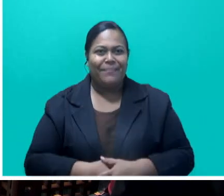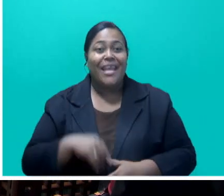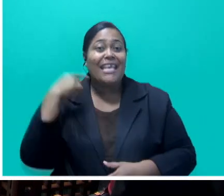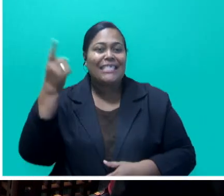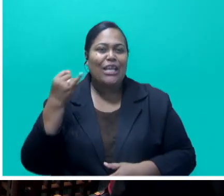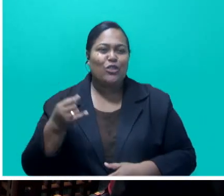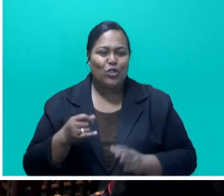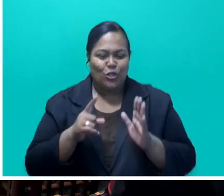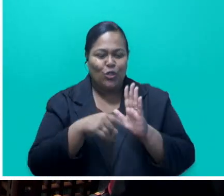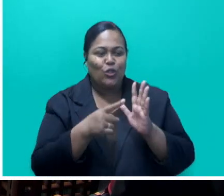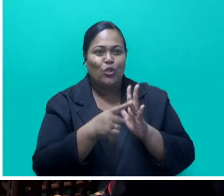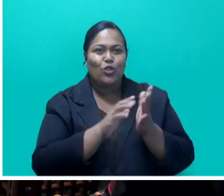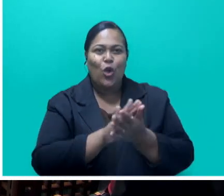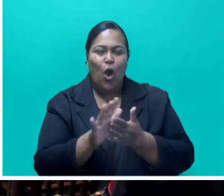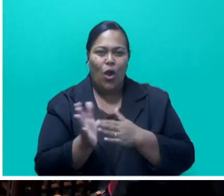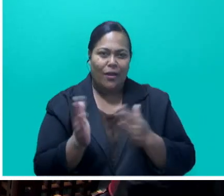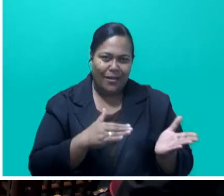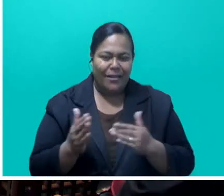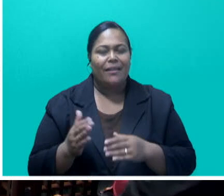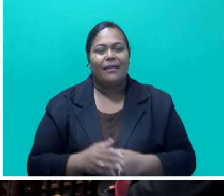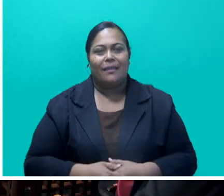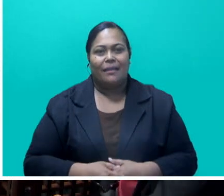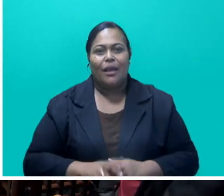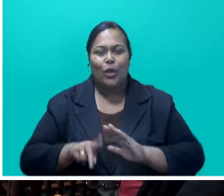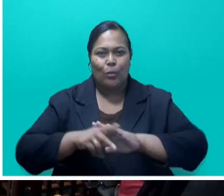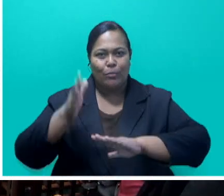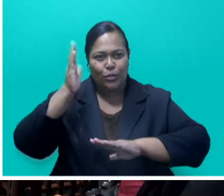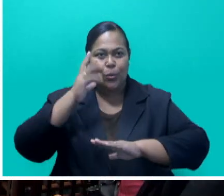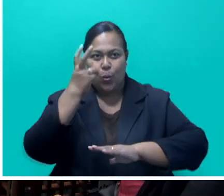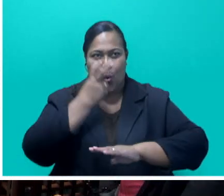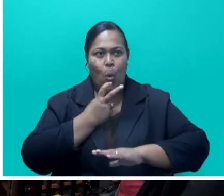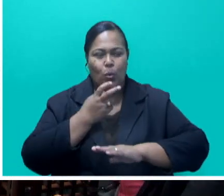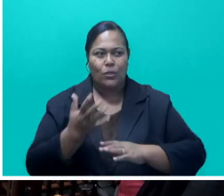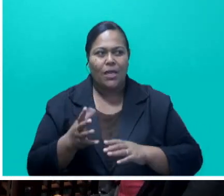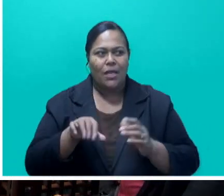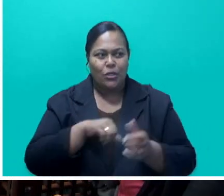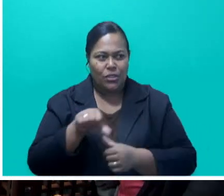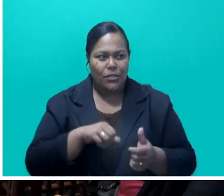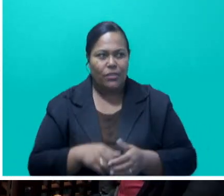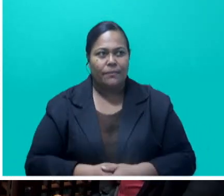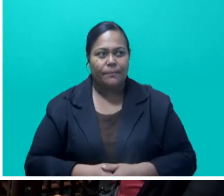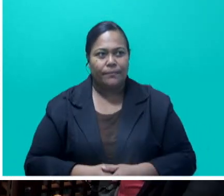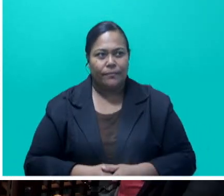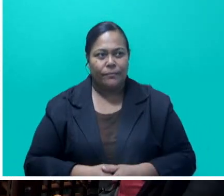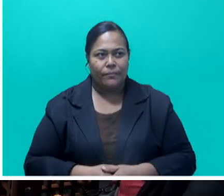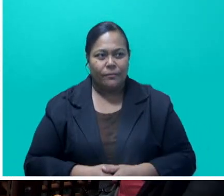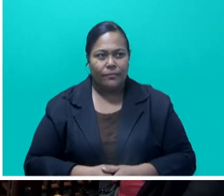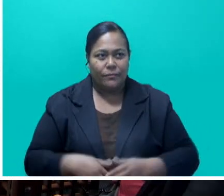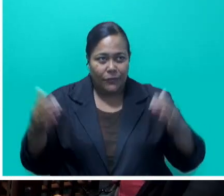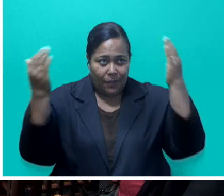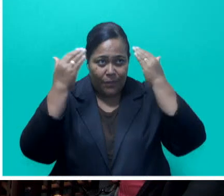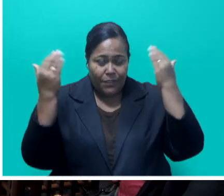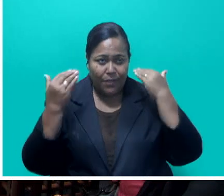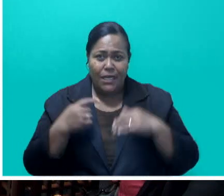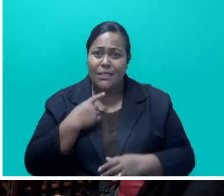John's Anglican Primary School All Scholars Association. Mr. Speaker, as mentioned by Honorable Alakimbi yesterday,